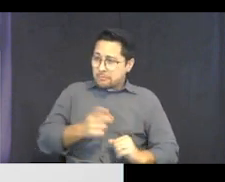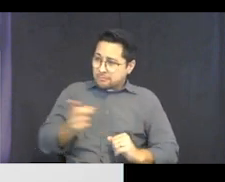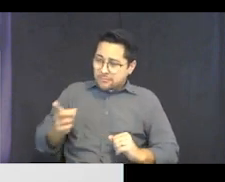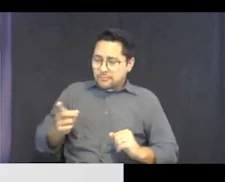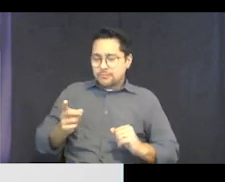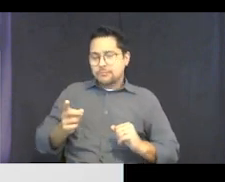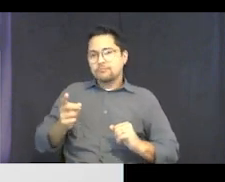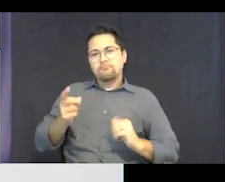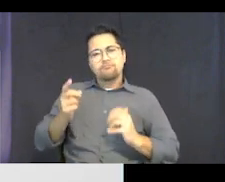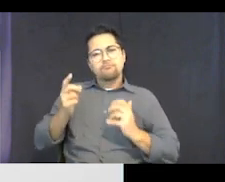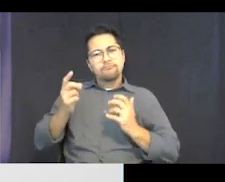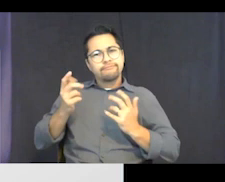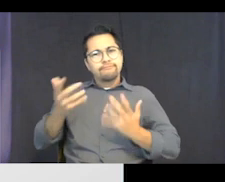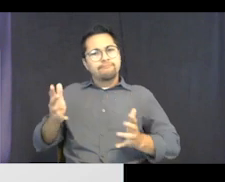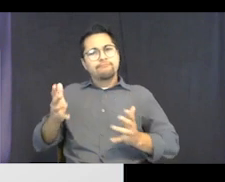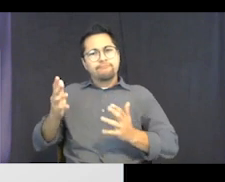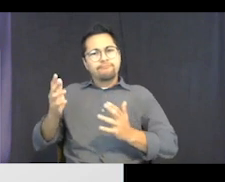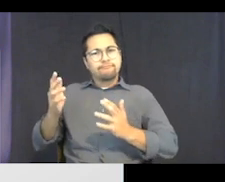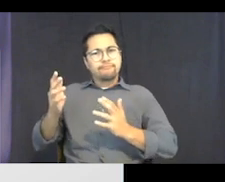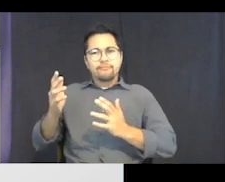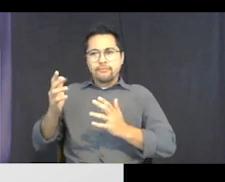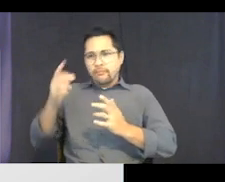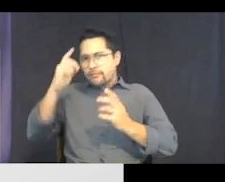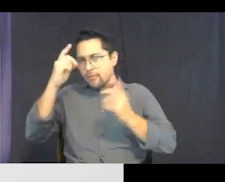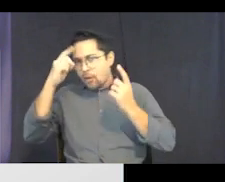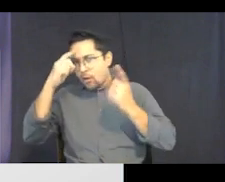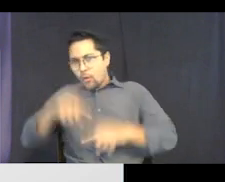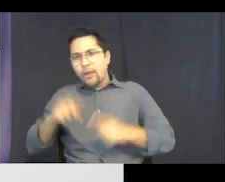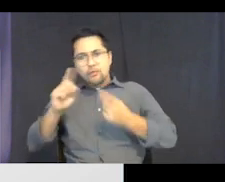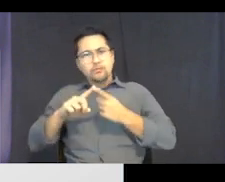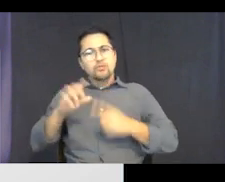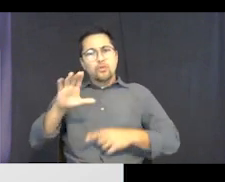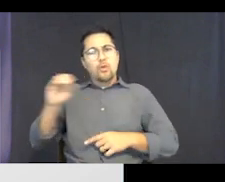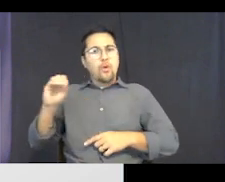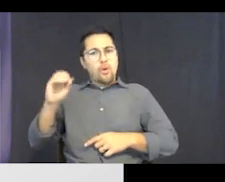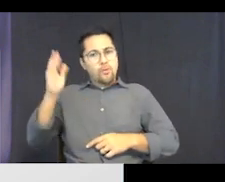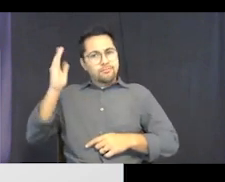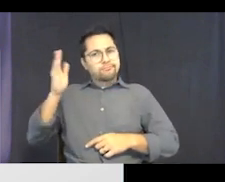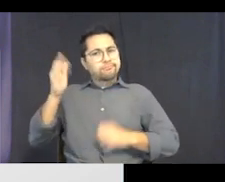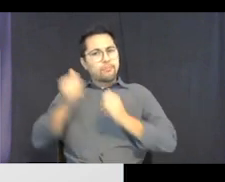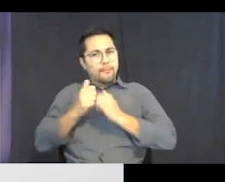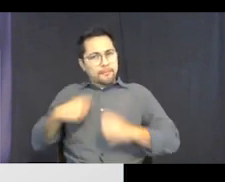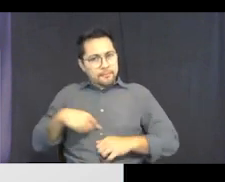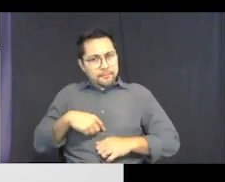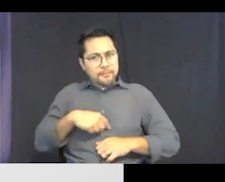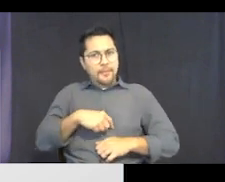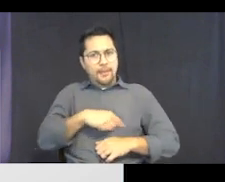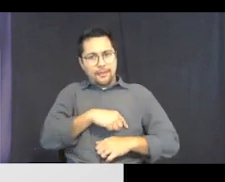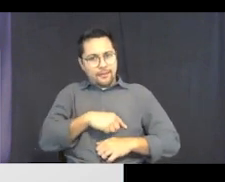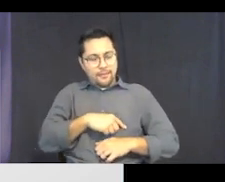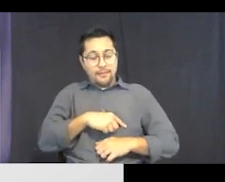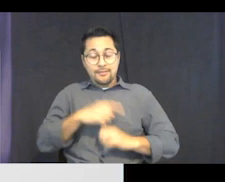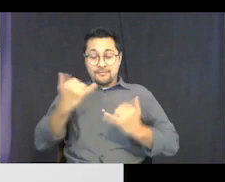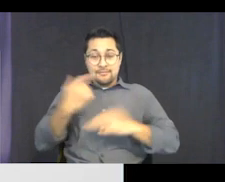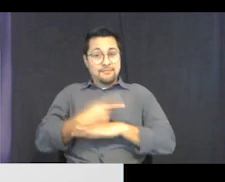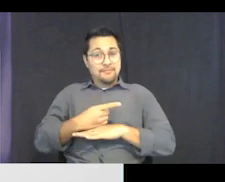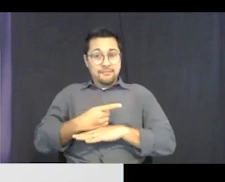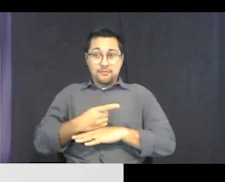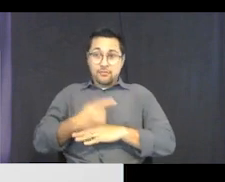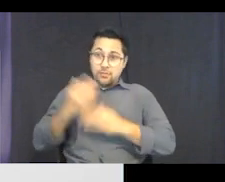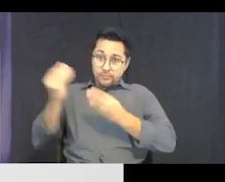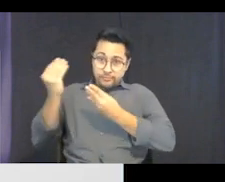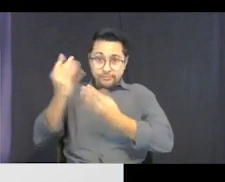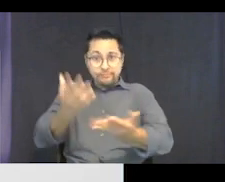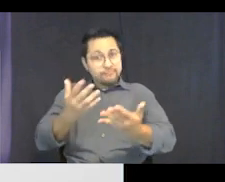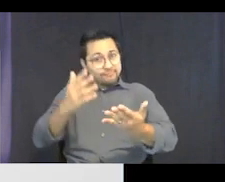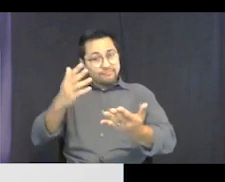have graciously agreed to co-present with me today to bring you this information. And I know